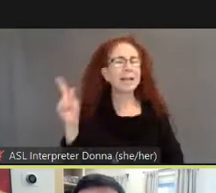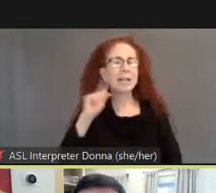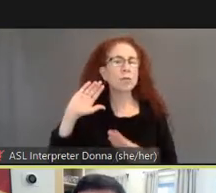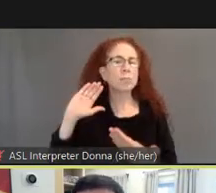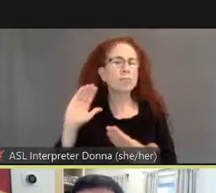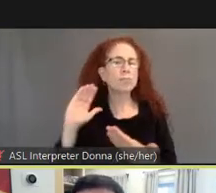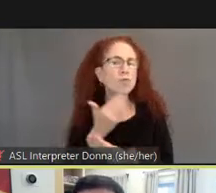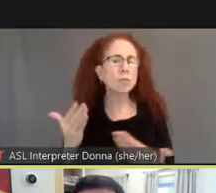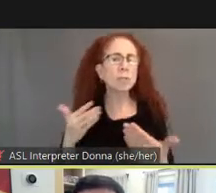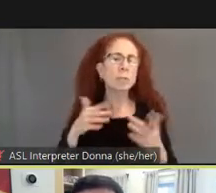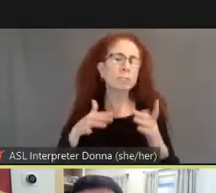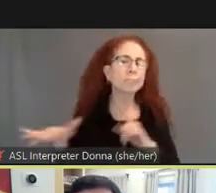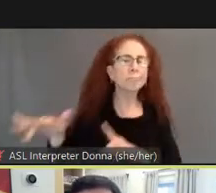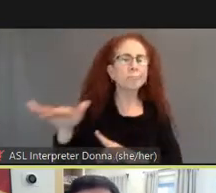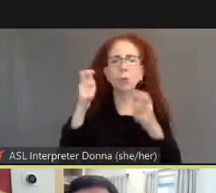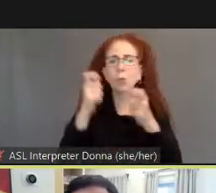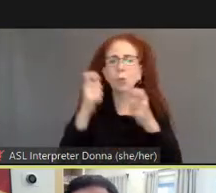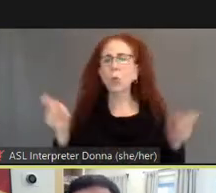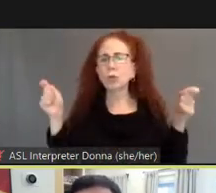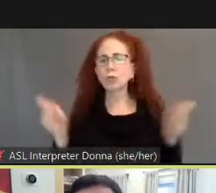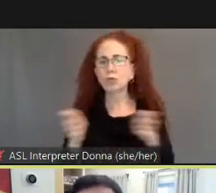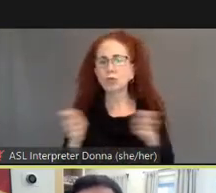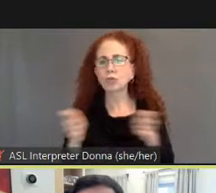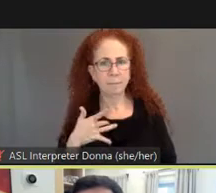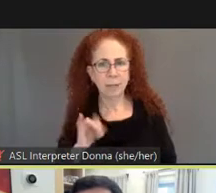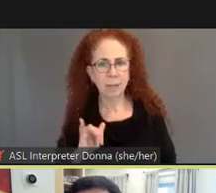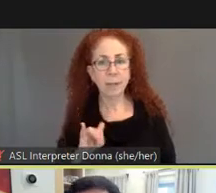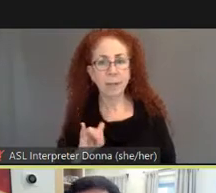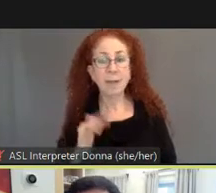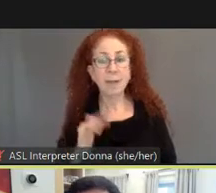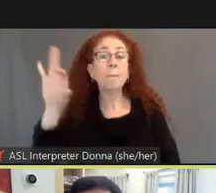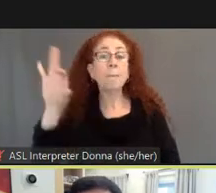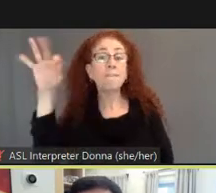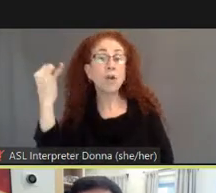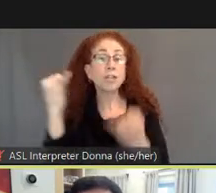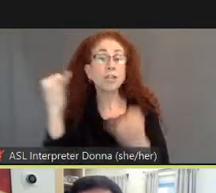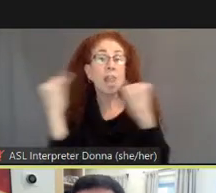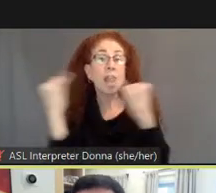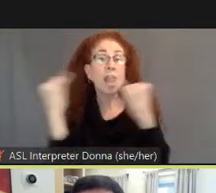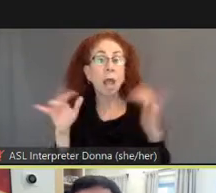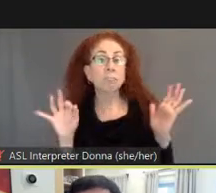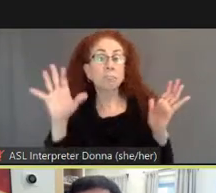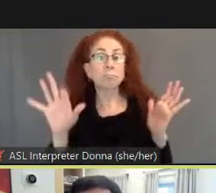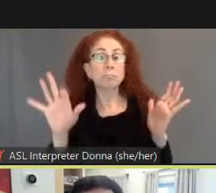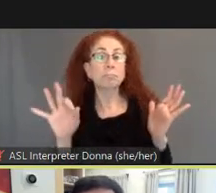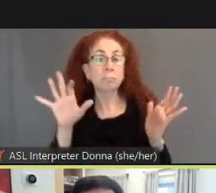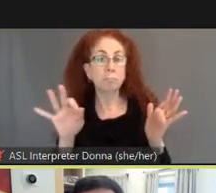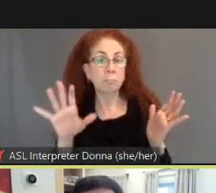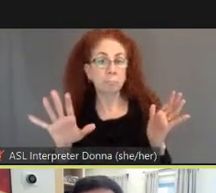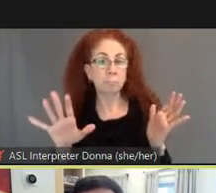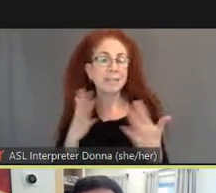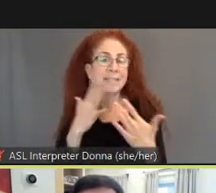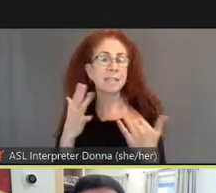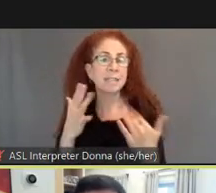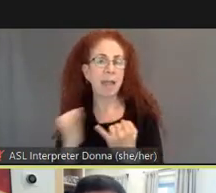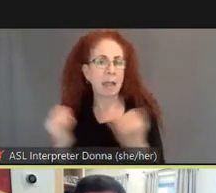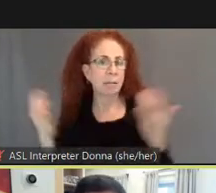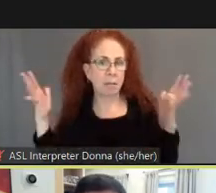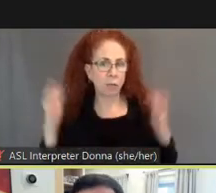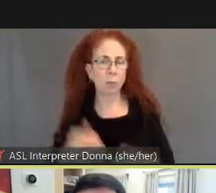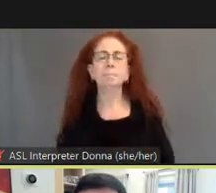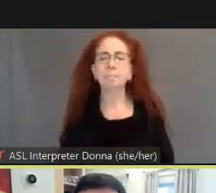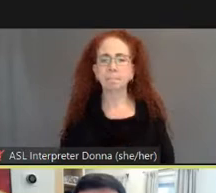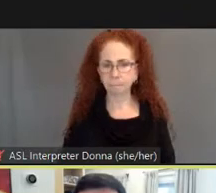atmospheric, orchestral music, with just a few French lines sung towards the end. As